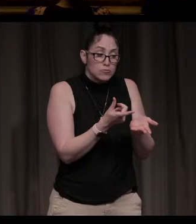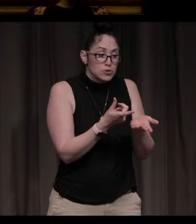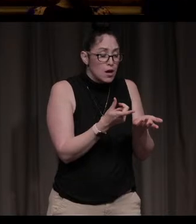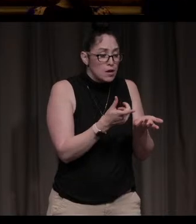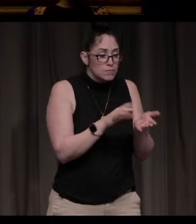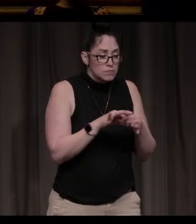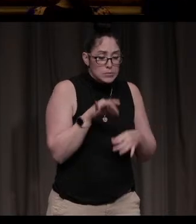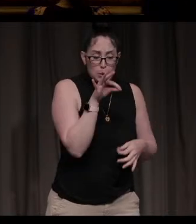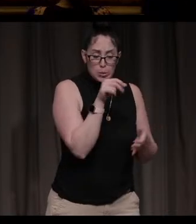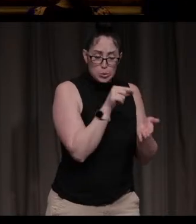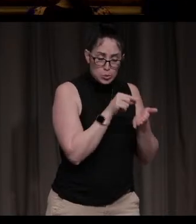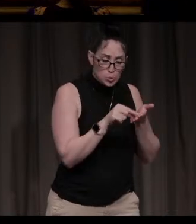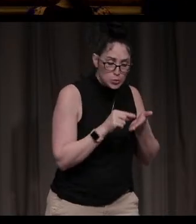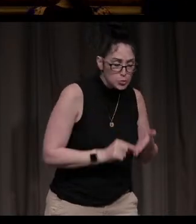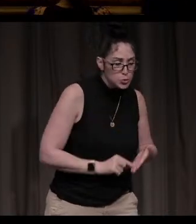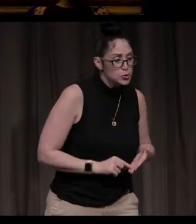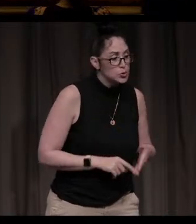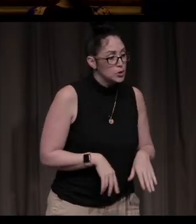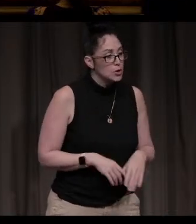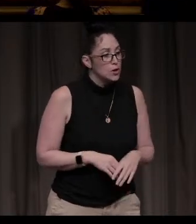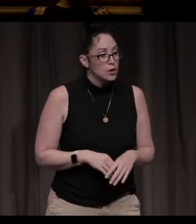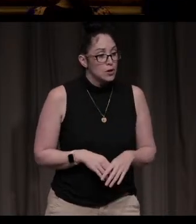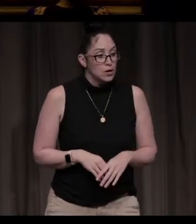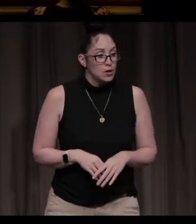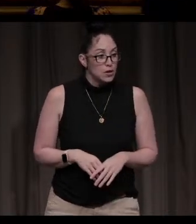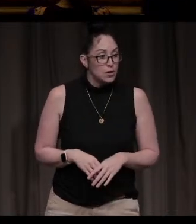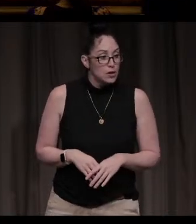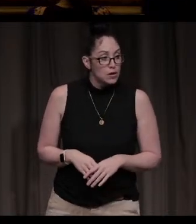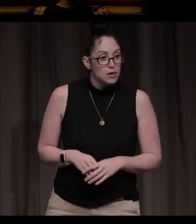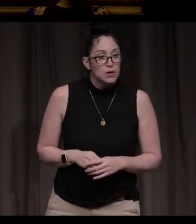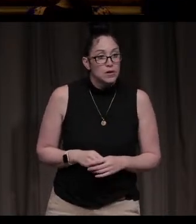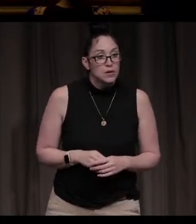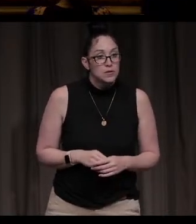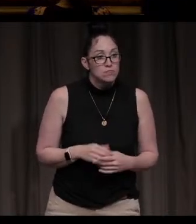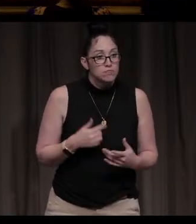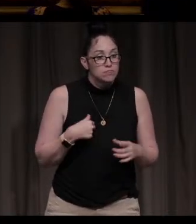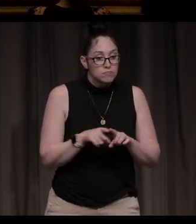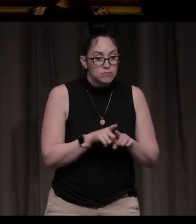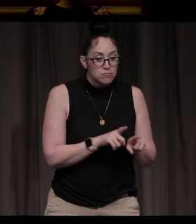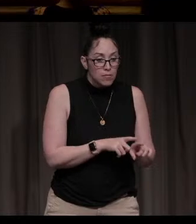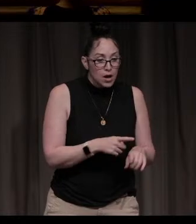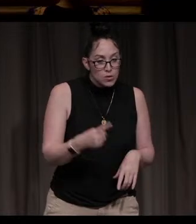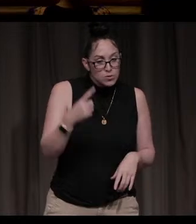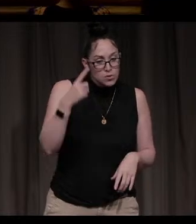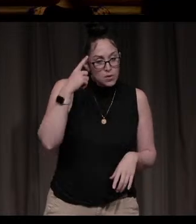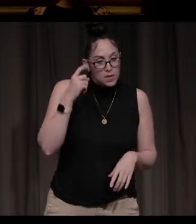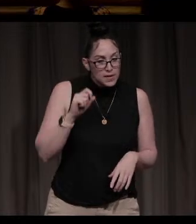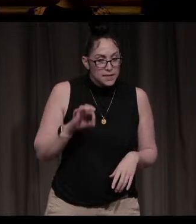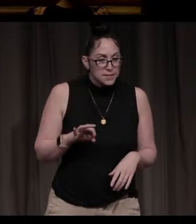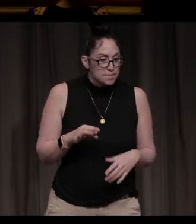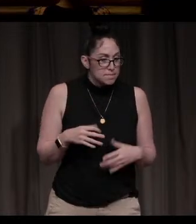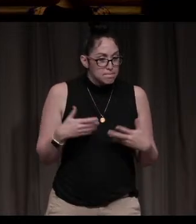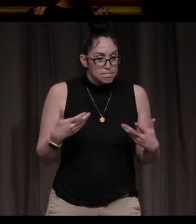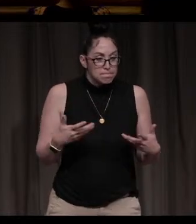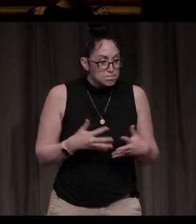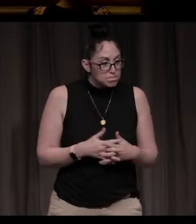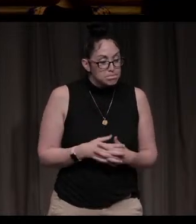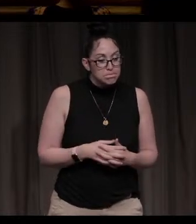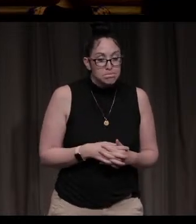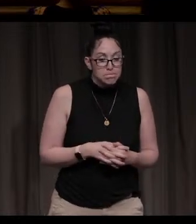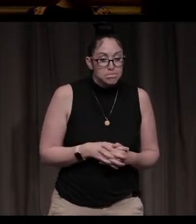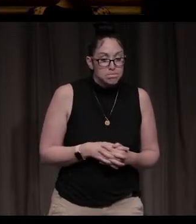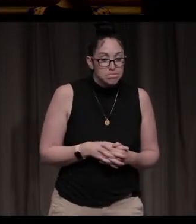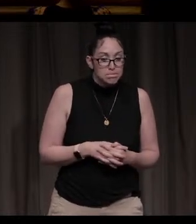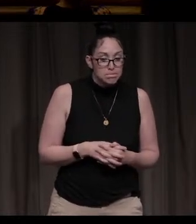could be like from the planet Earth, or from, I also think of like some alien civilization. So it's something that's a